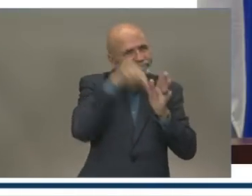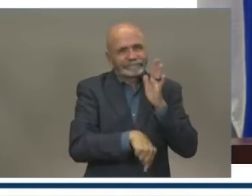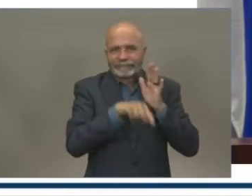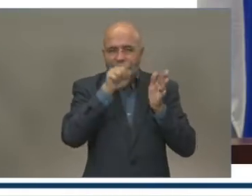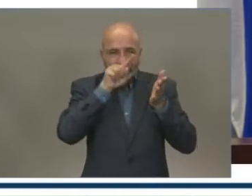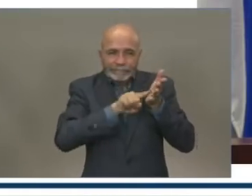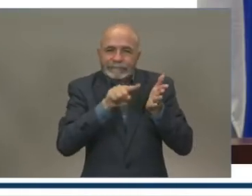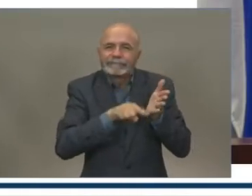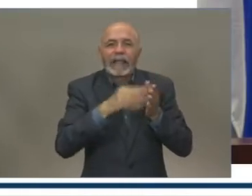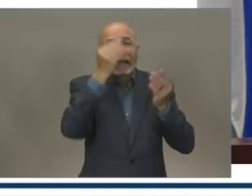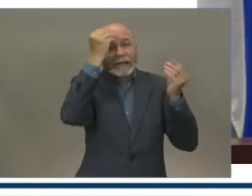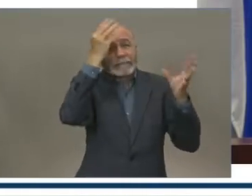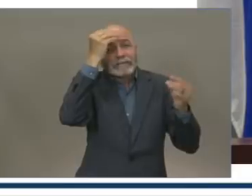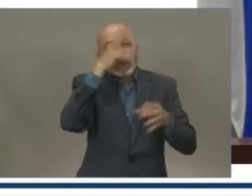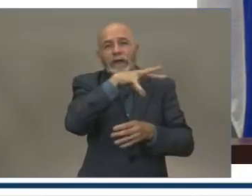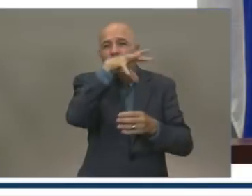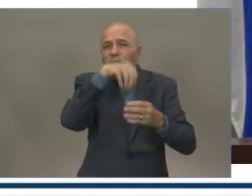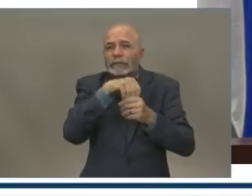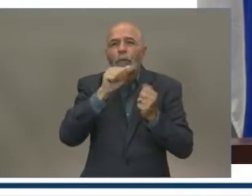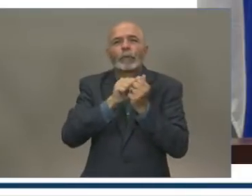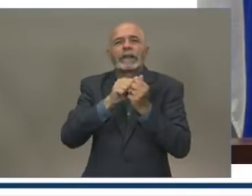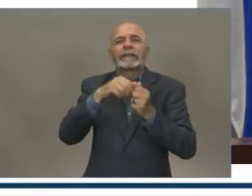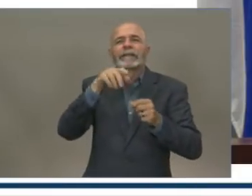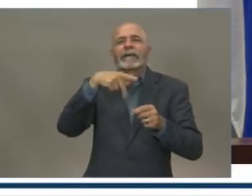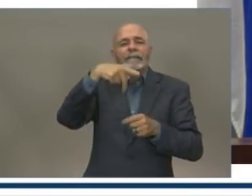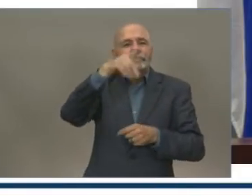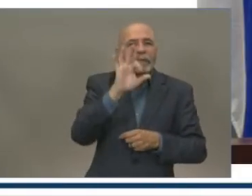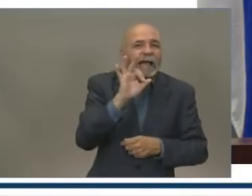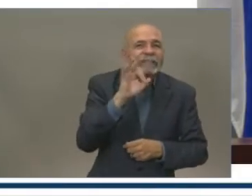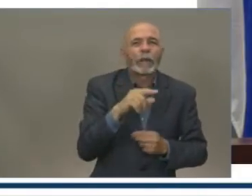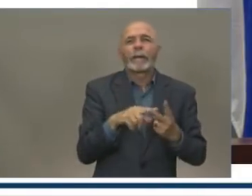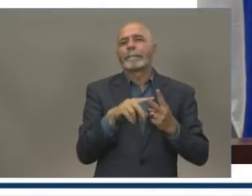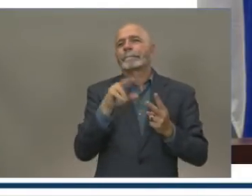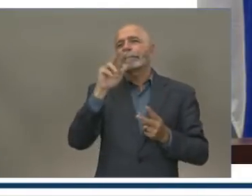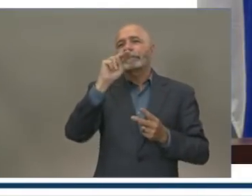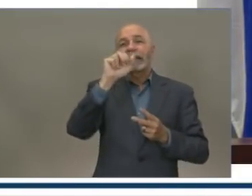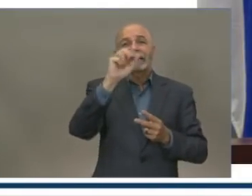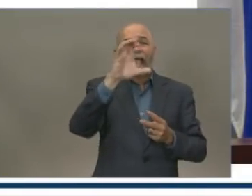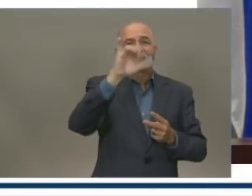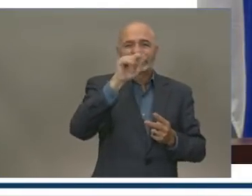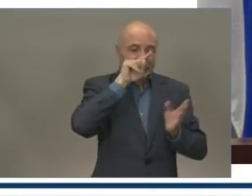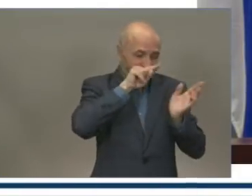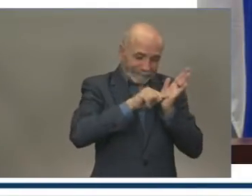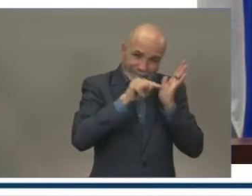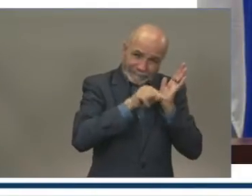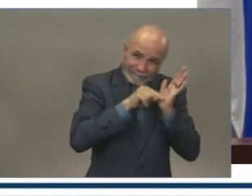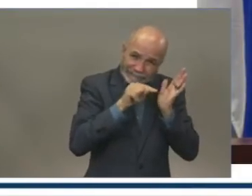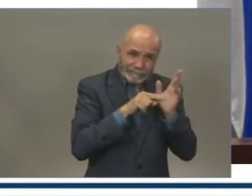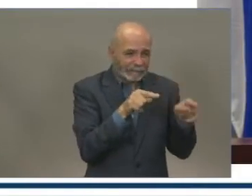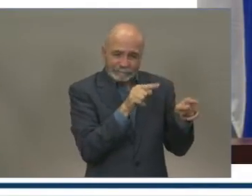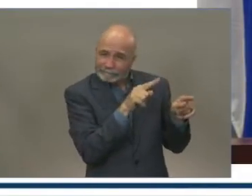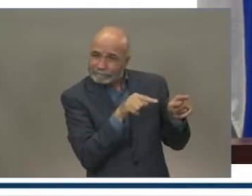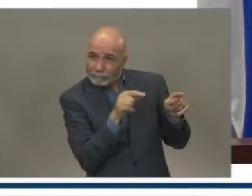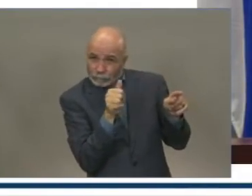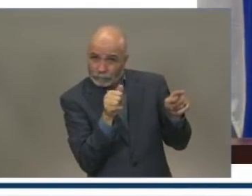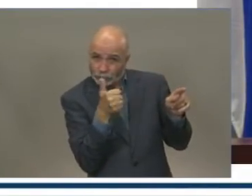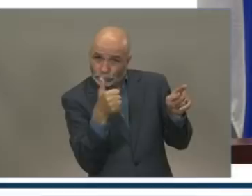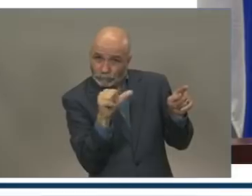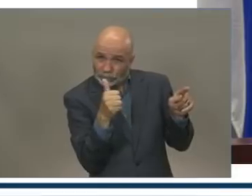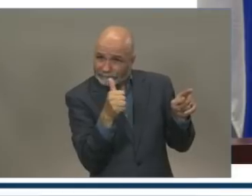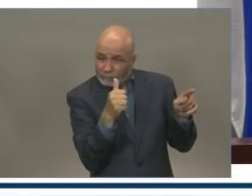information from Pfizer. Then their NSHA has to review that same information. But once we get final through those 2